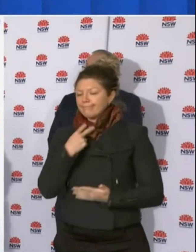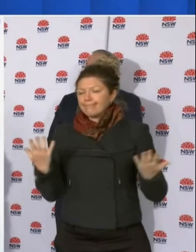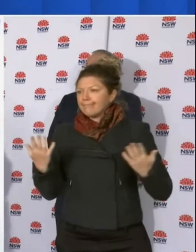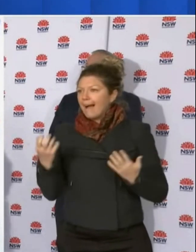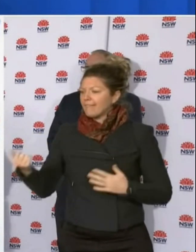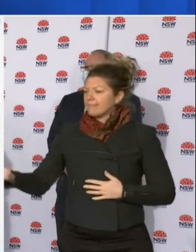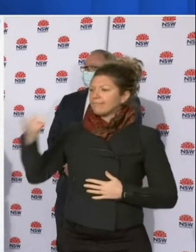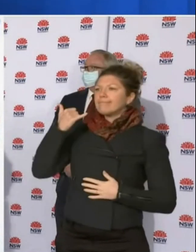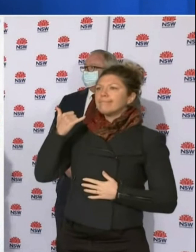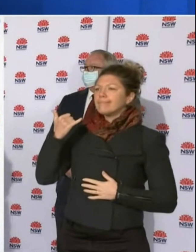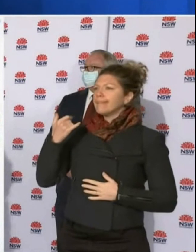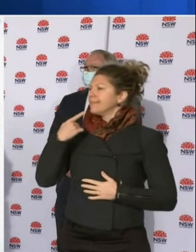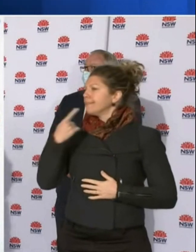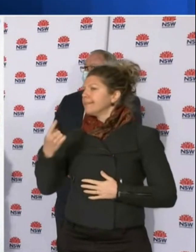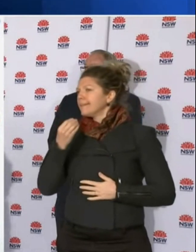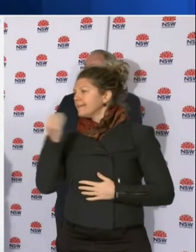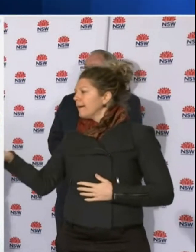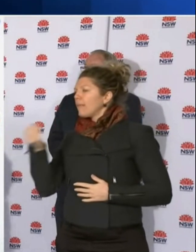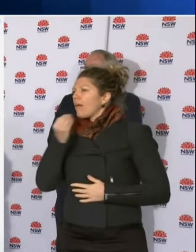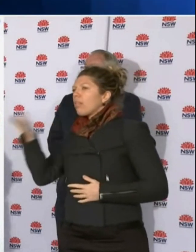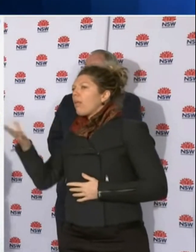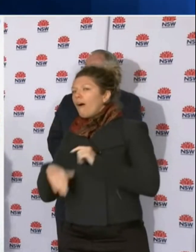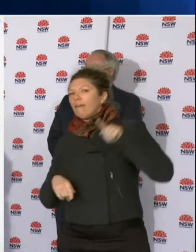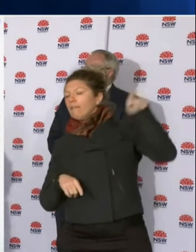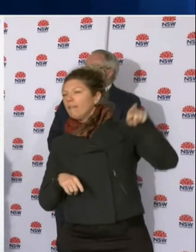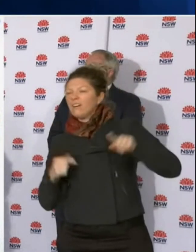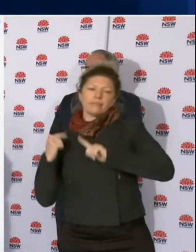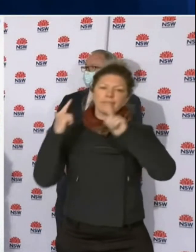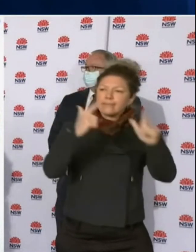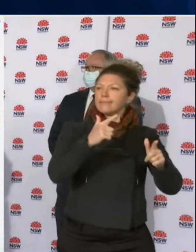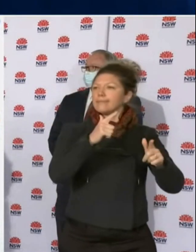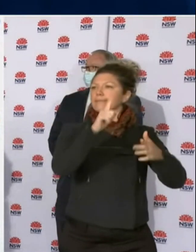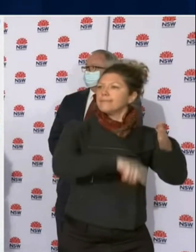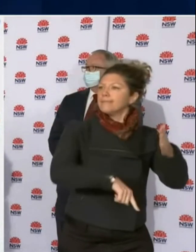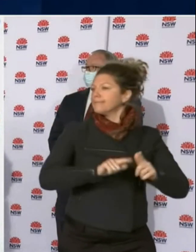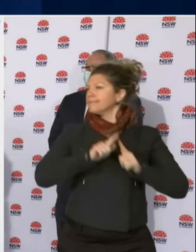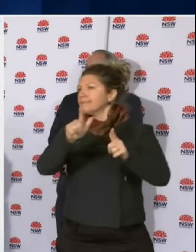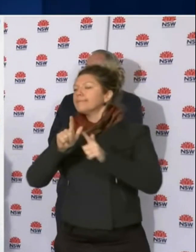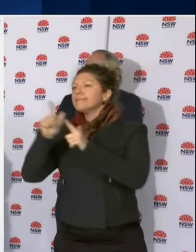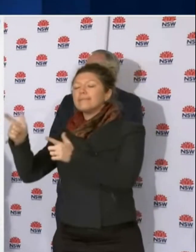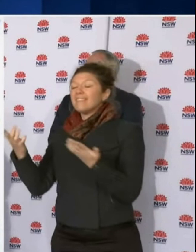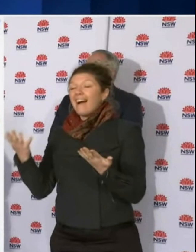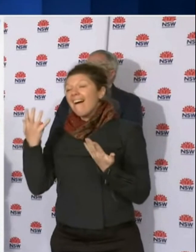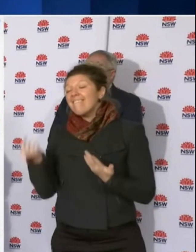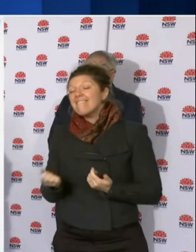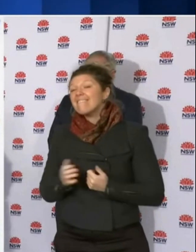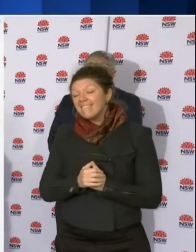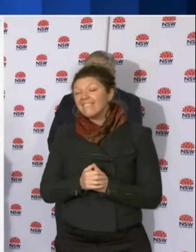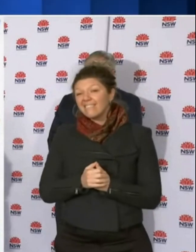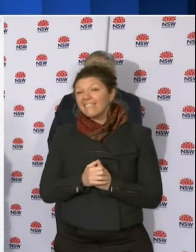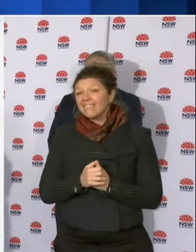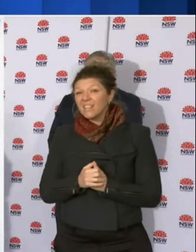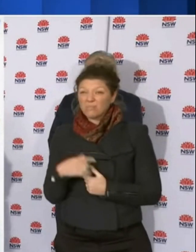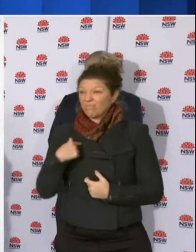and complaints from the public right across New South Wales. We have a very